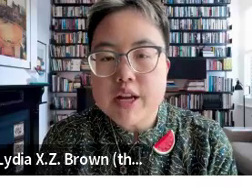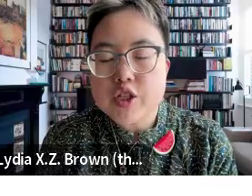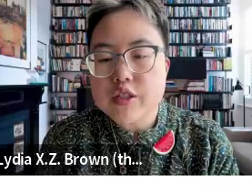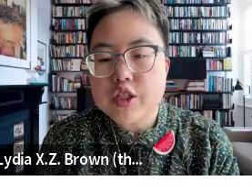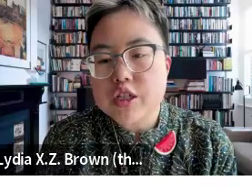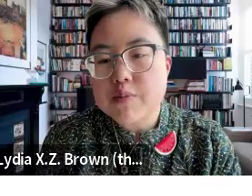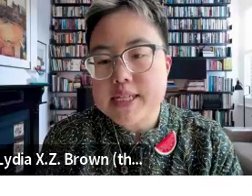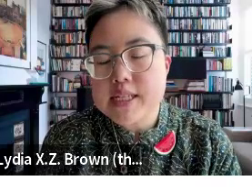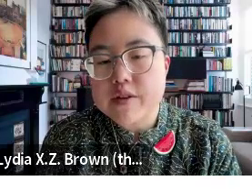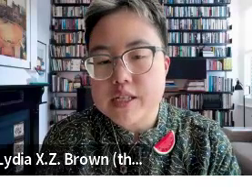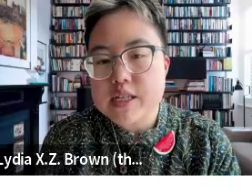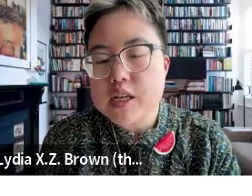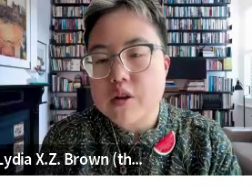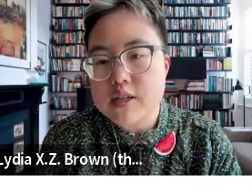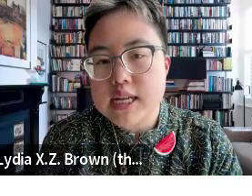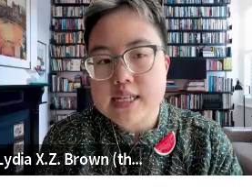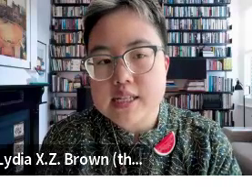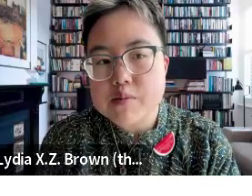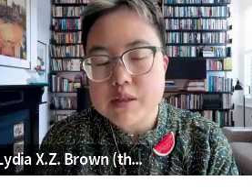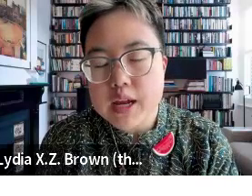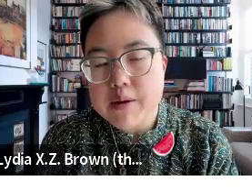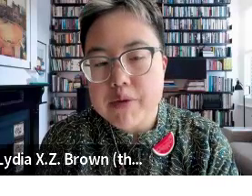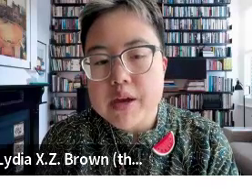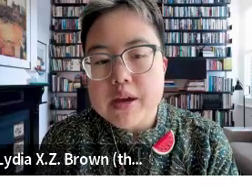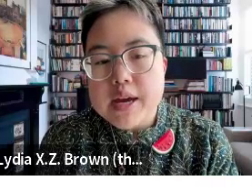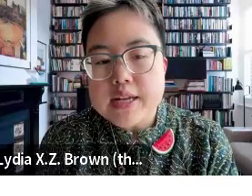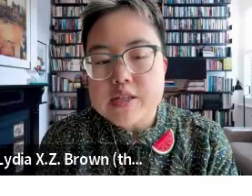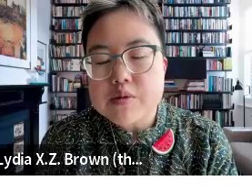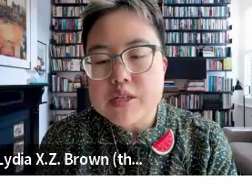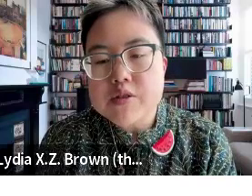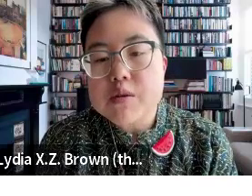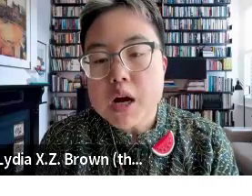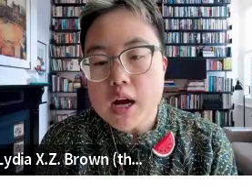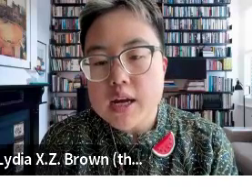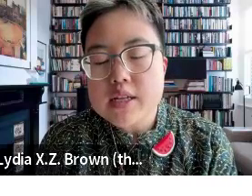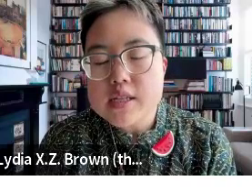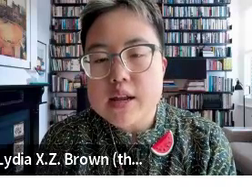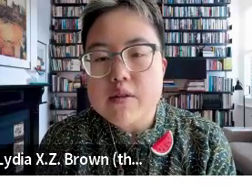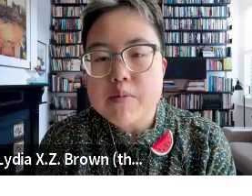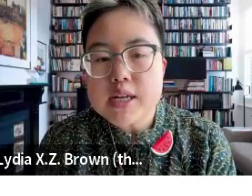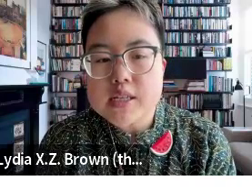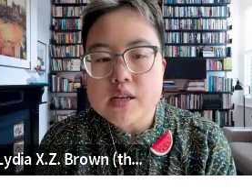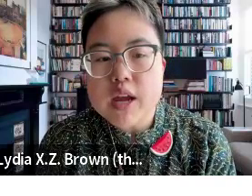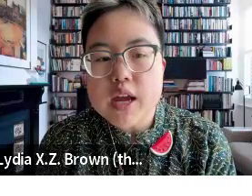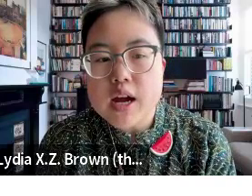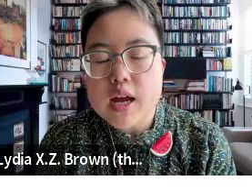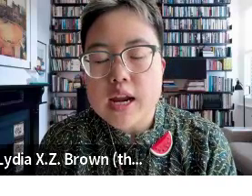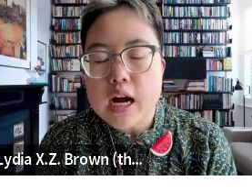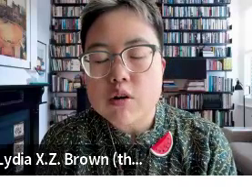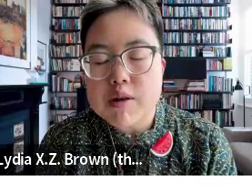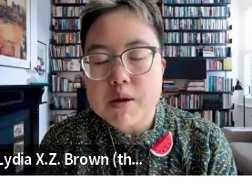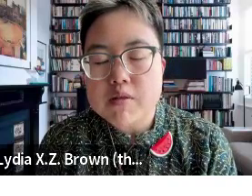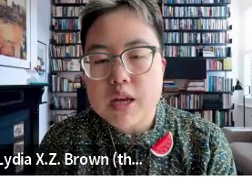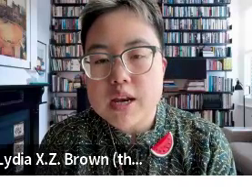to account for racial and gender-based differences alongside disability. And so it is no surprise that the presence of AI